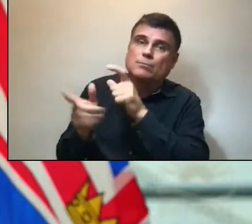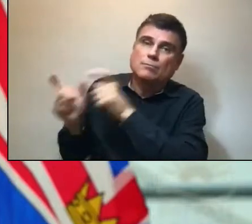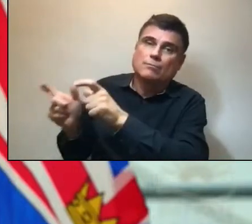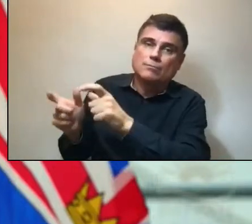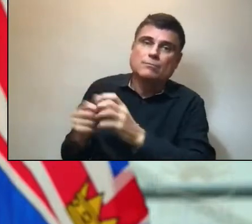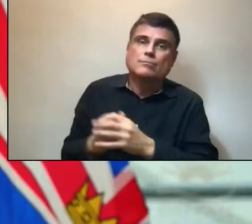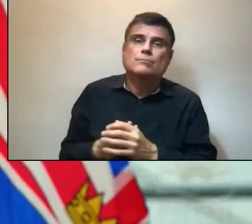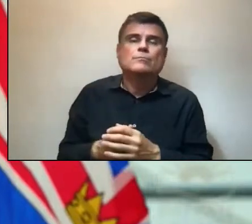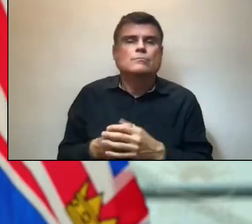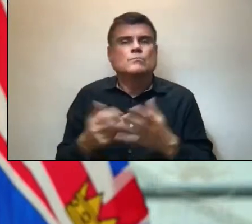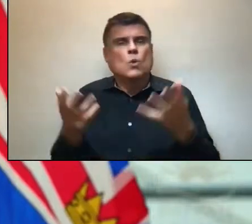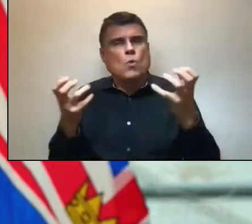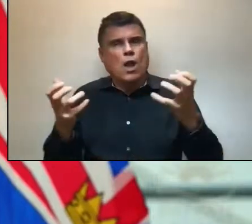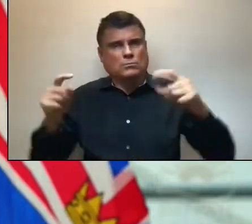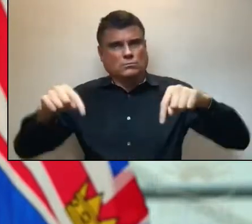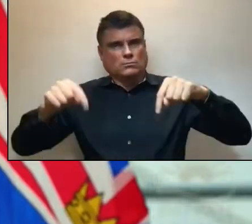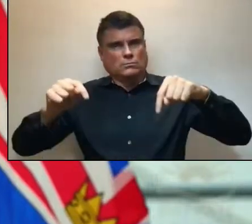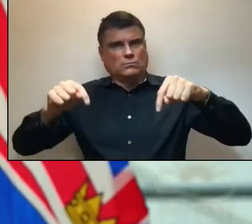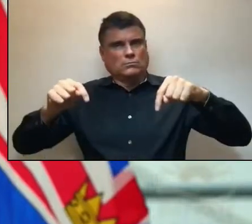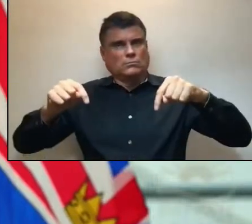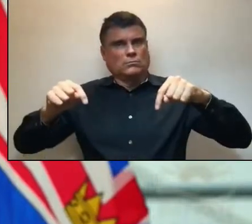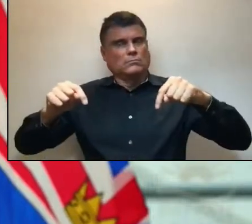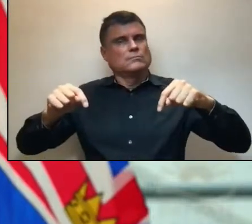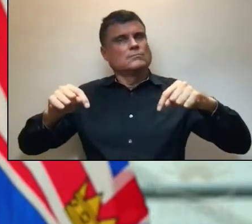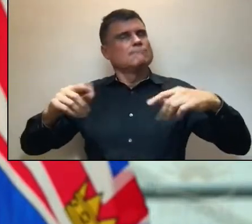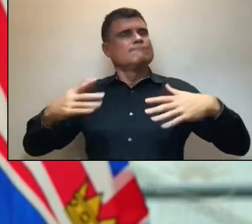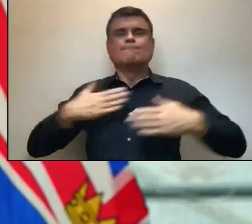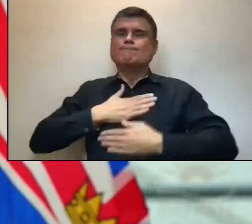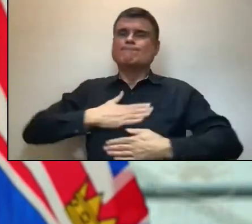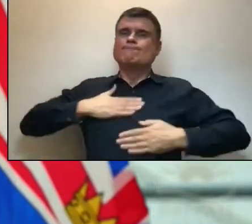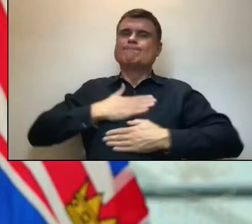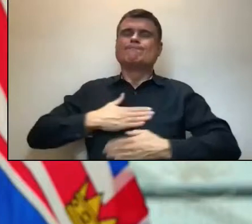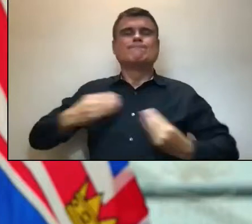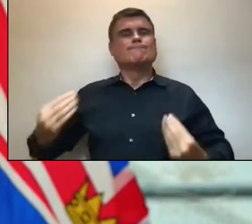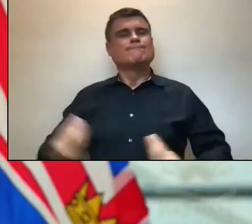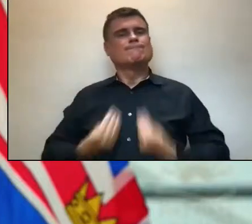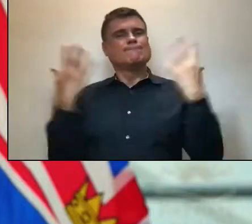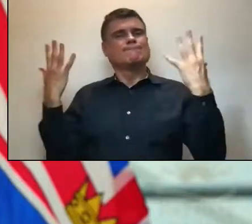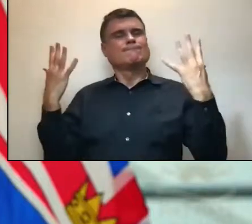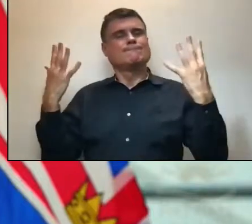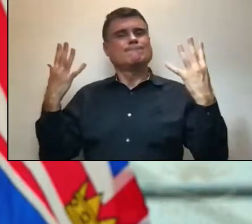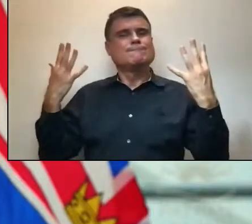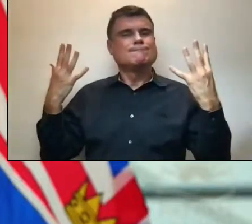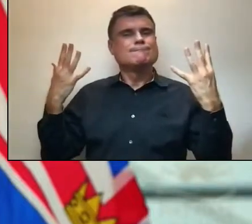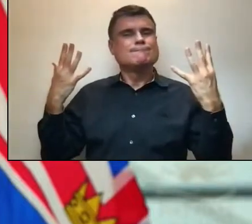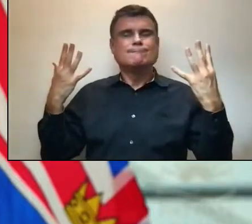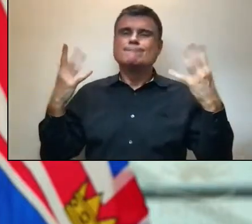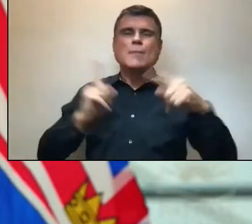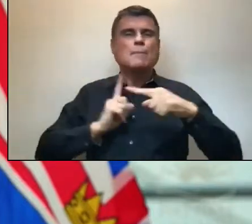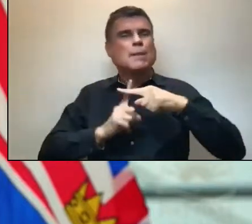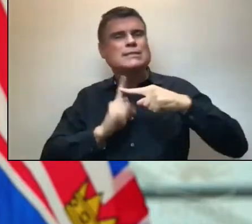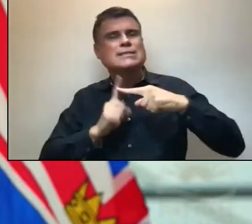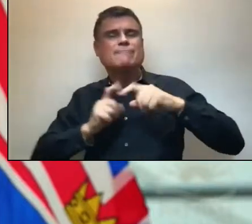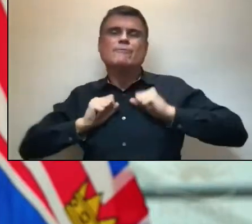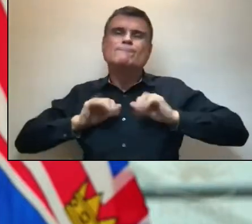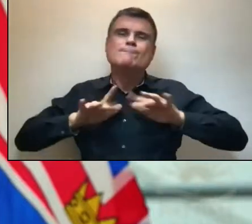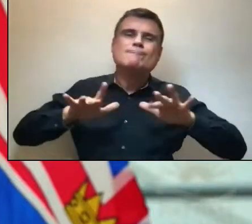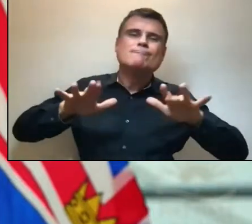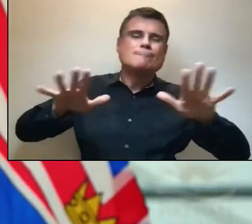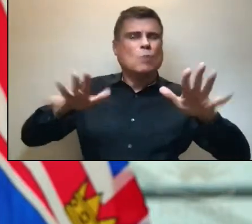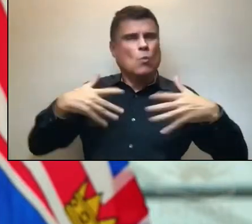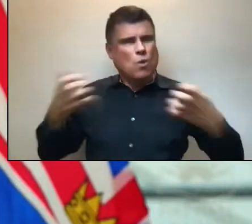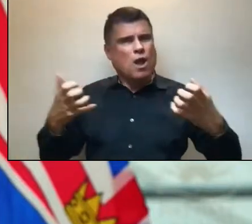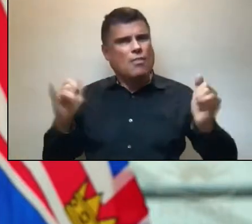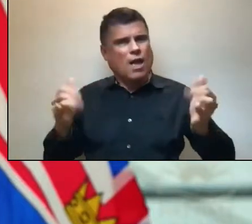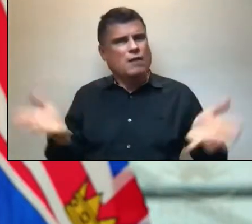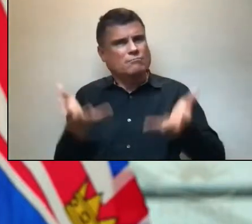We want to remember to do those things that are so important to get us through this new uncertain time. So that means going out